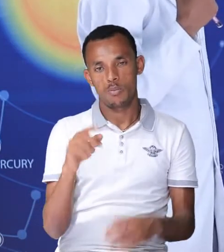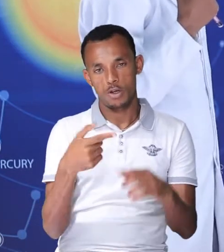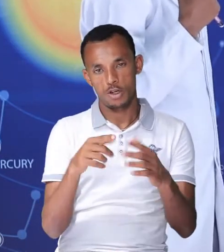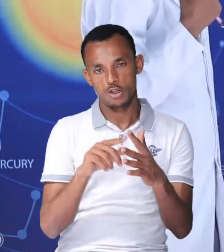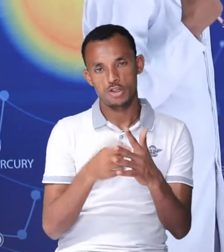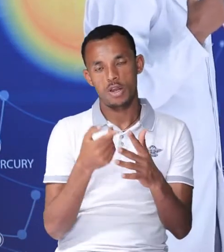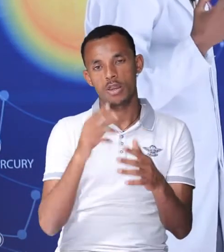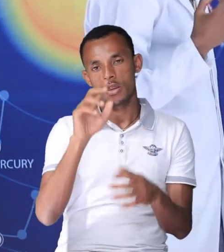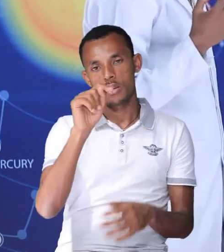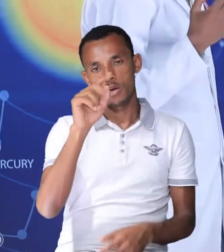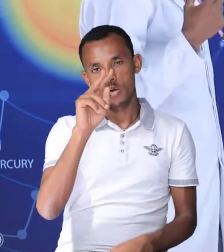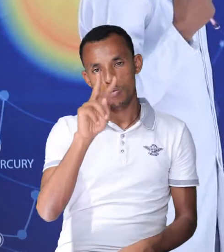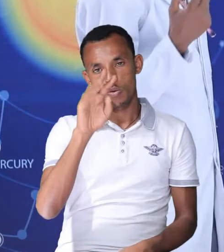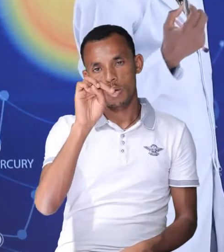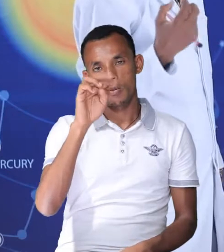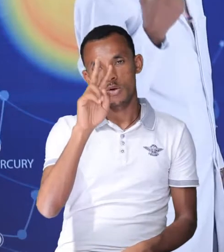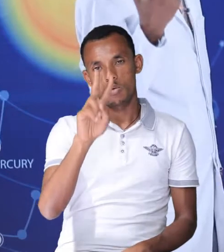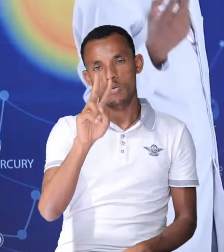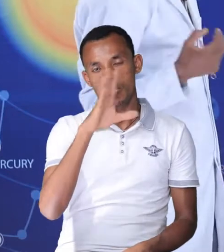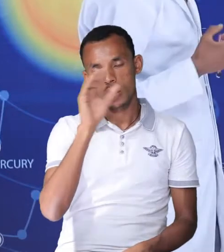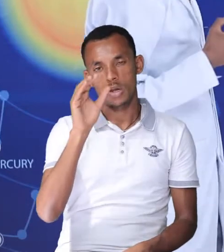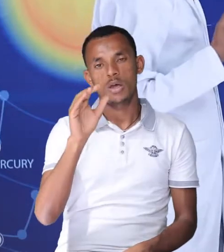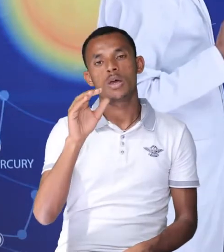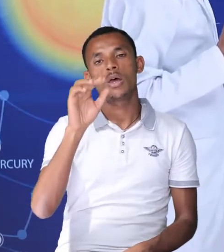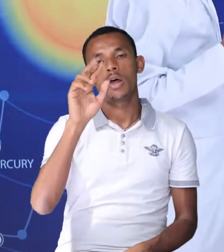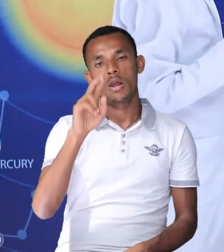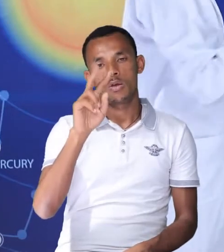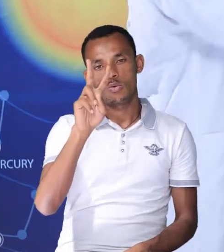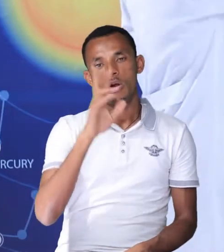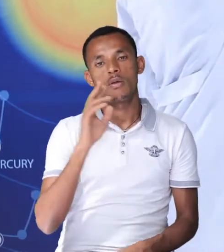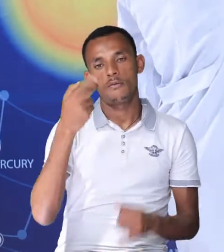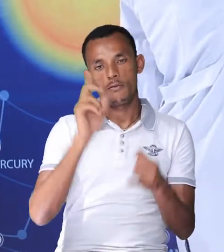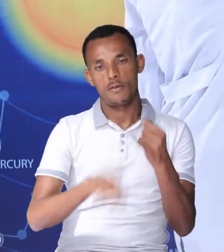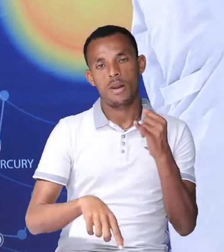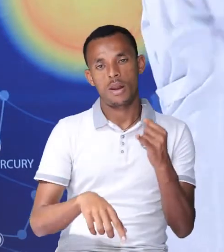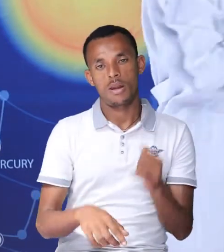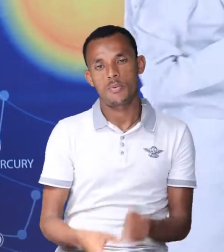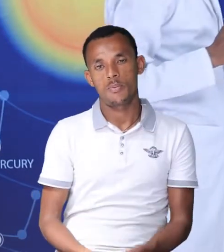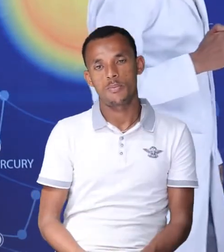M2 and R2 are final.